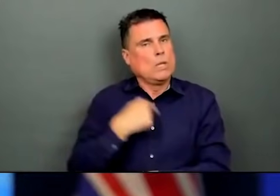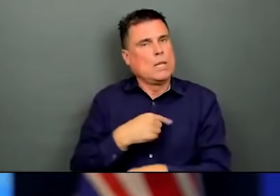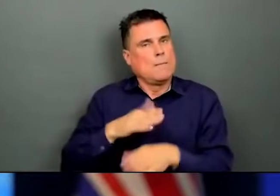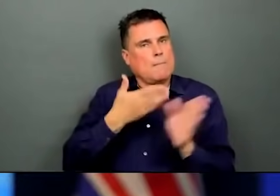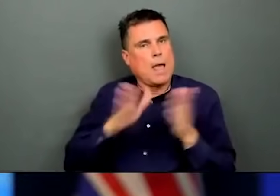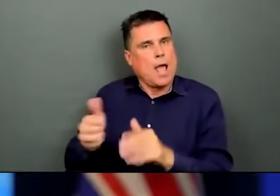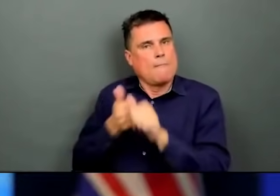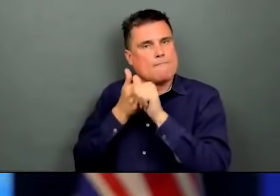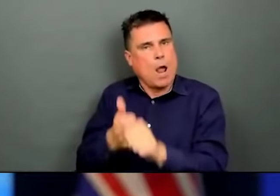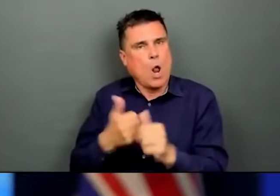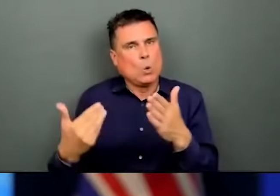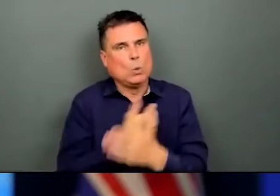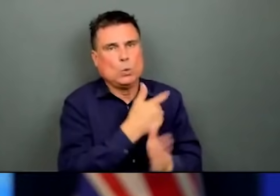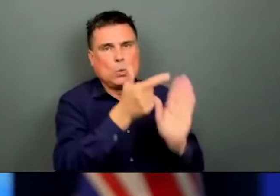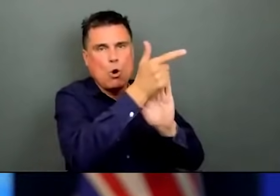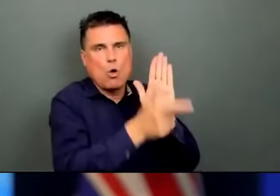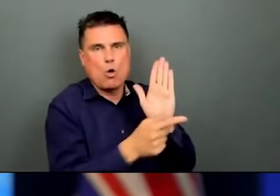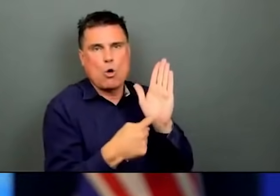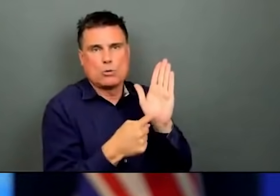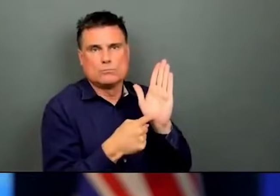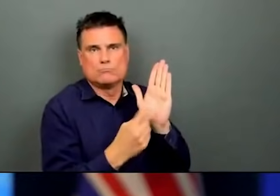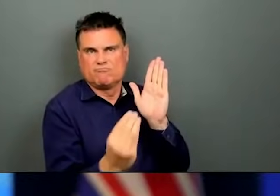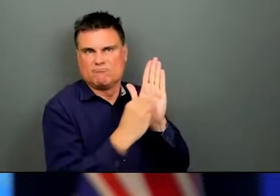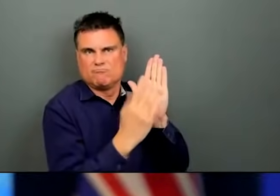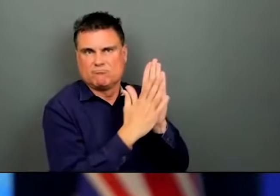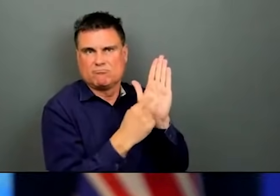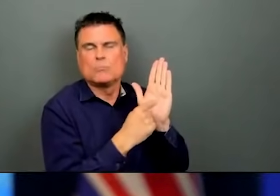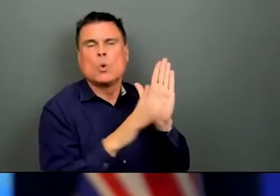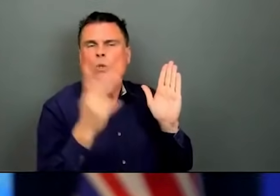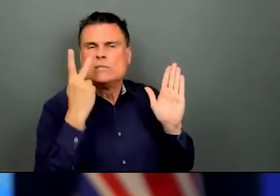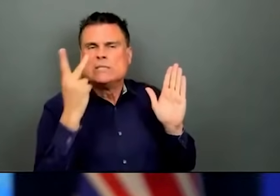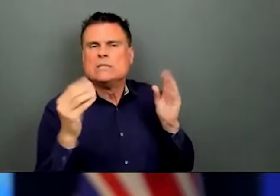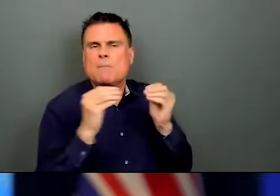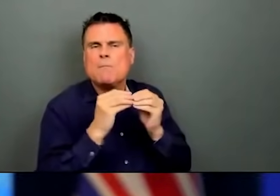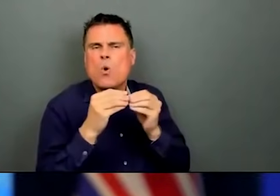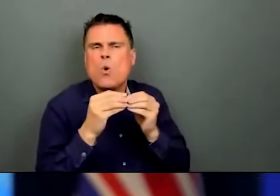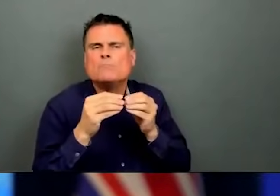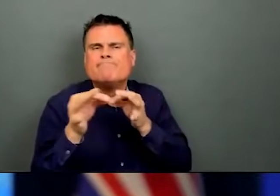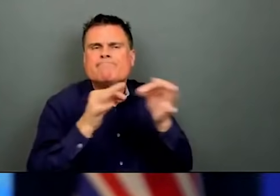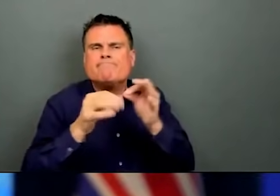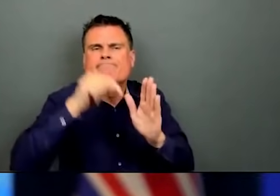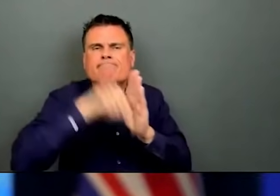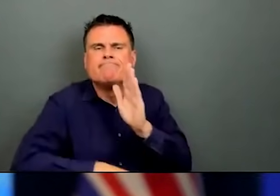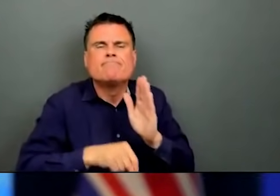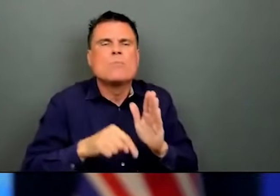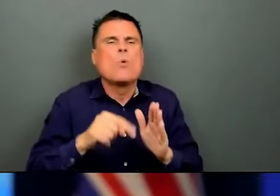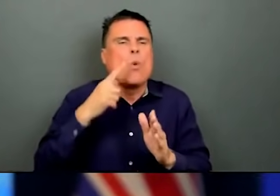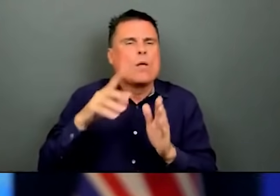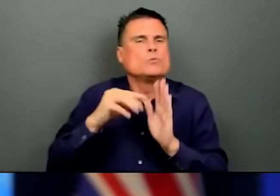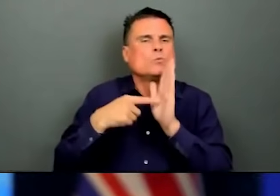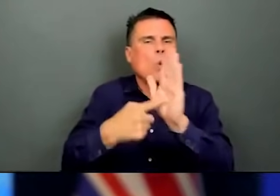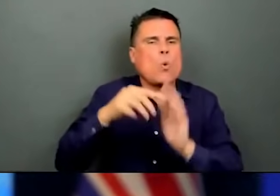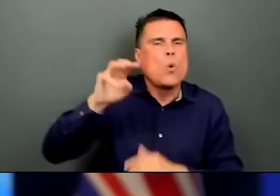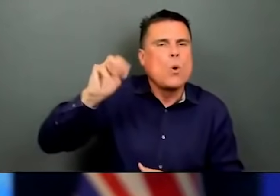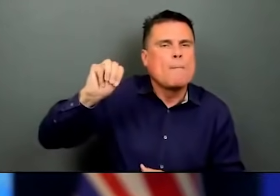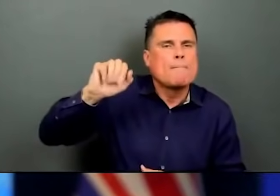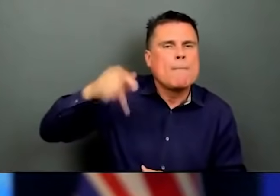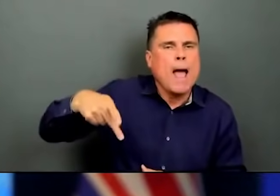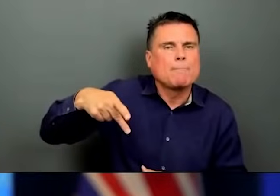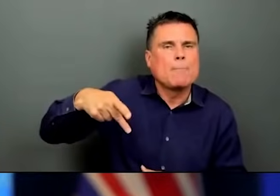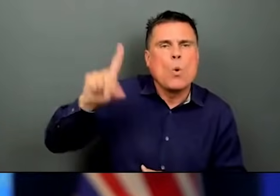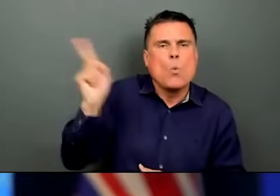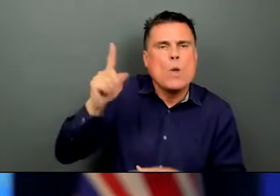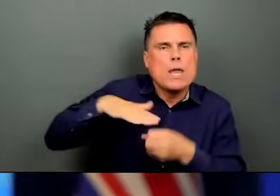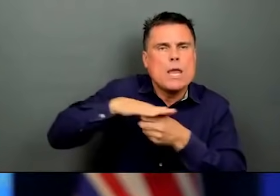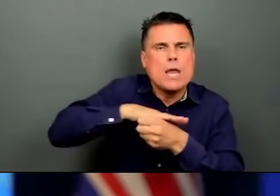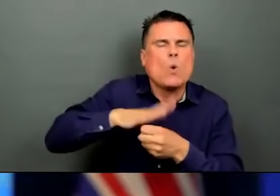Cabinet today. Those orders will come out. The maps will be abundantly clear. It's in total 2,000 hectares of old growth.